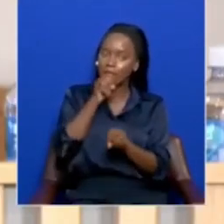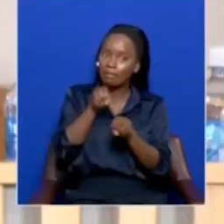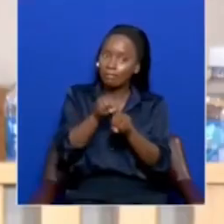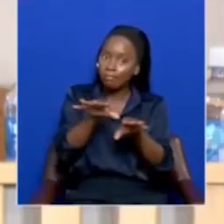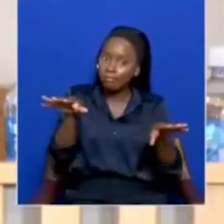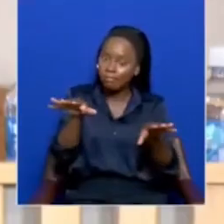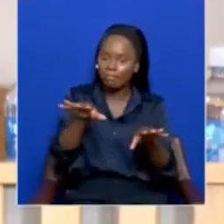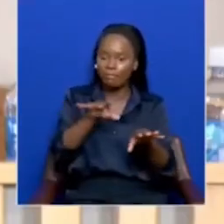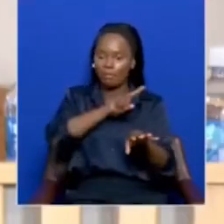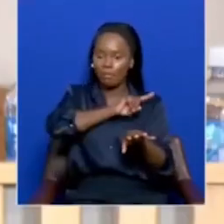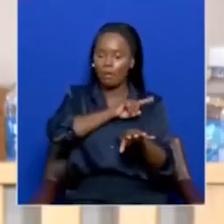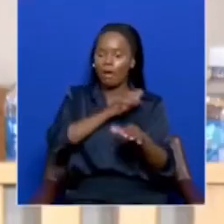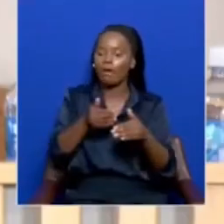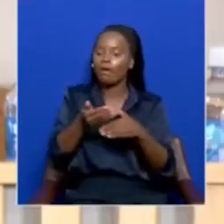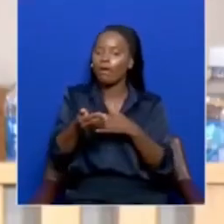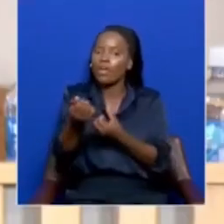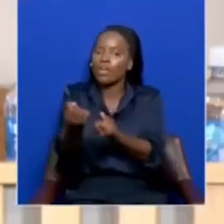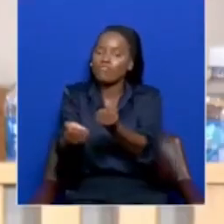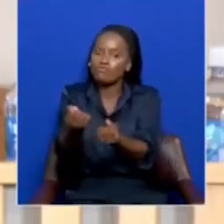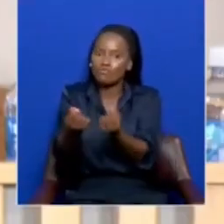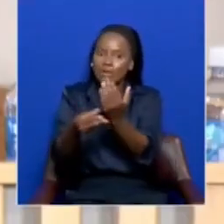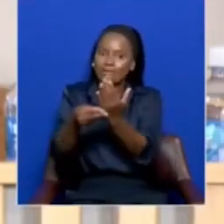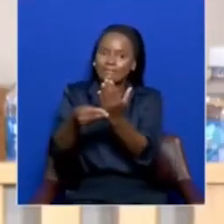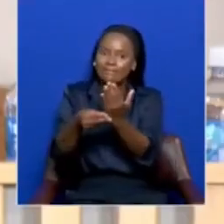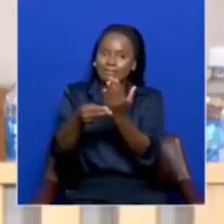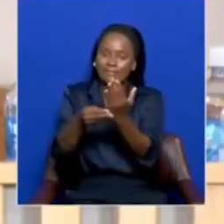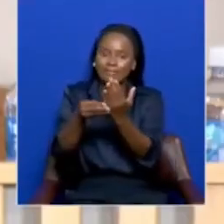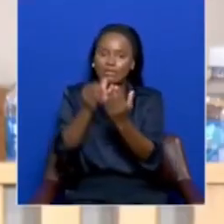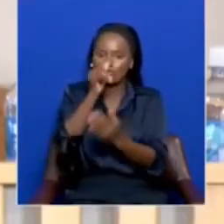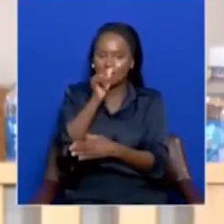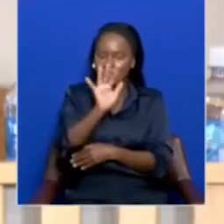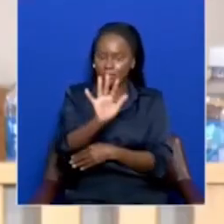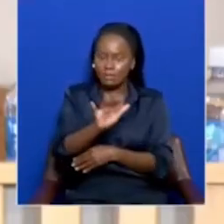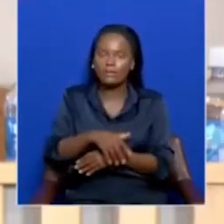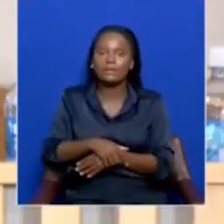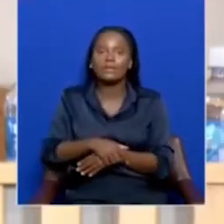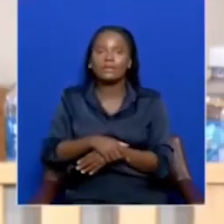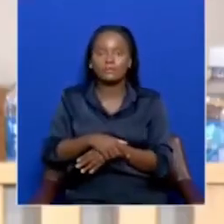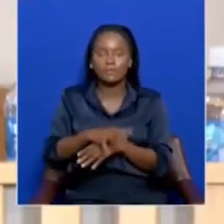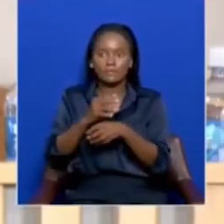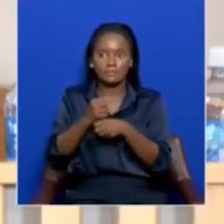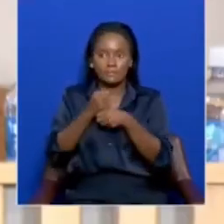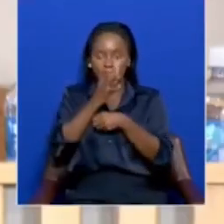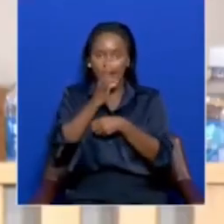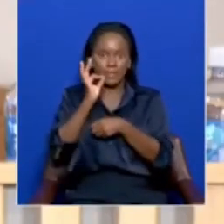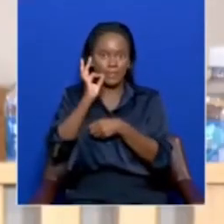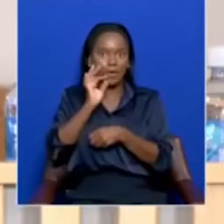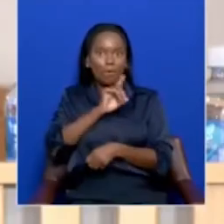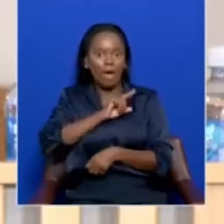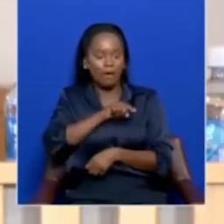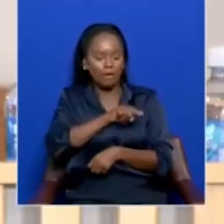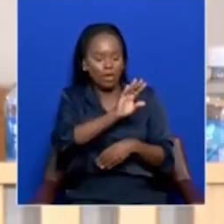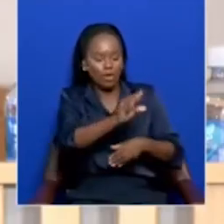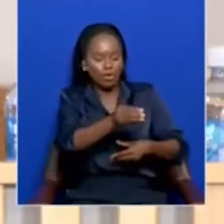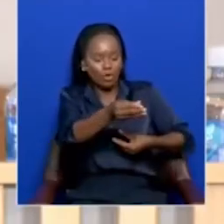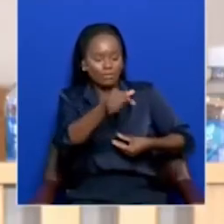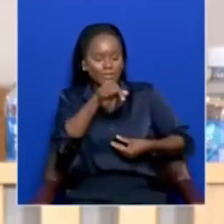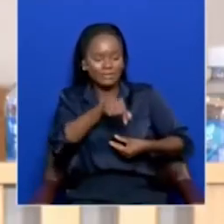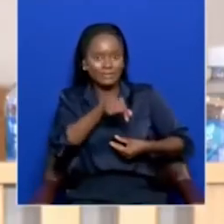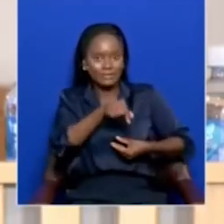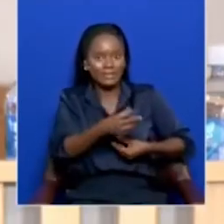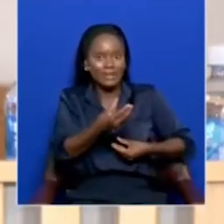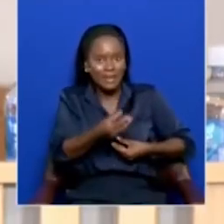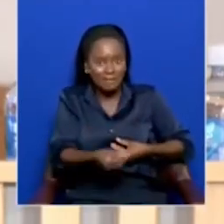This particular document provides significant or makes significant reference to